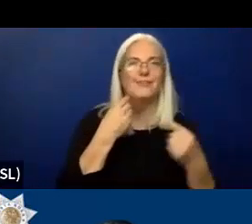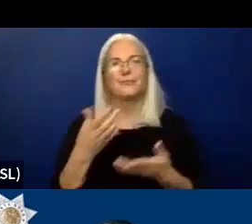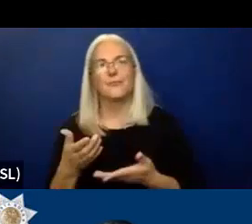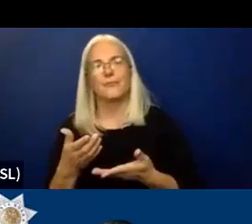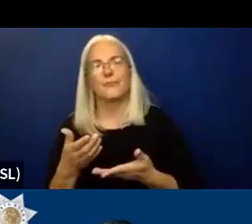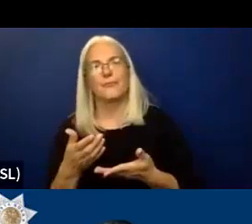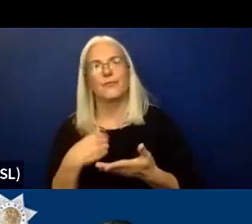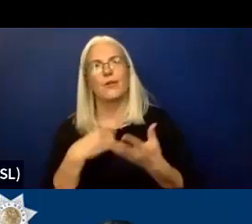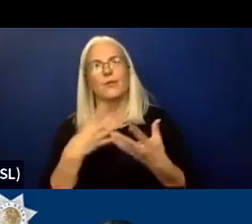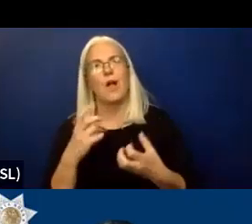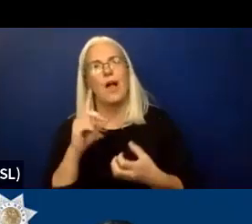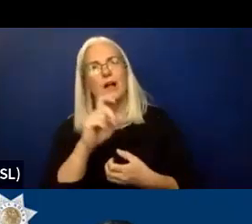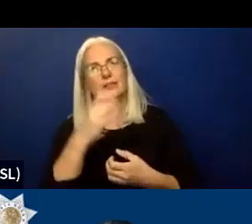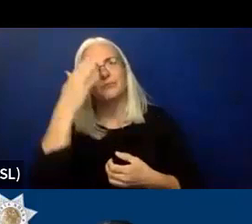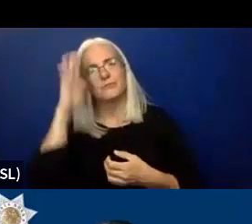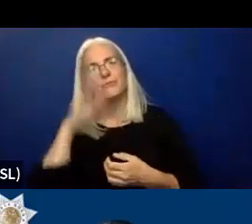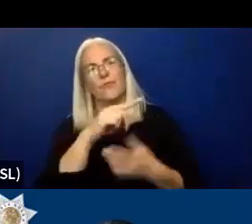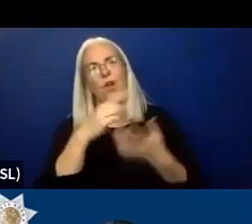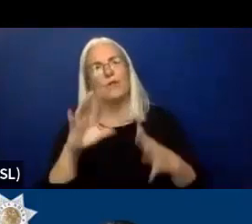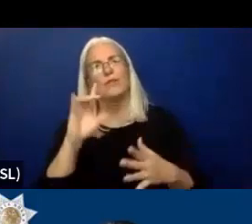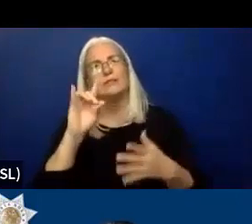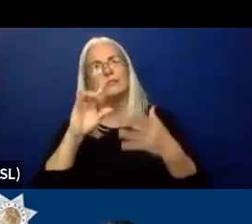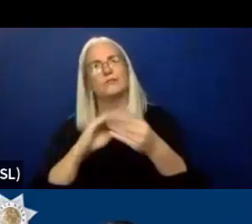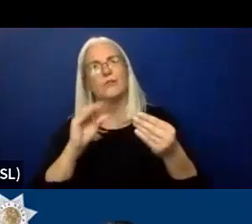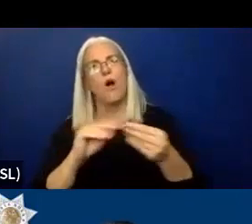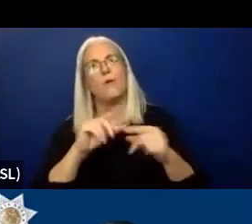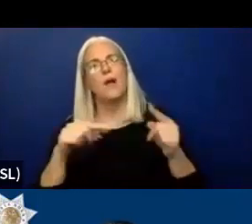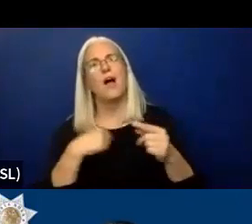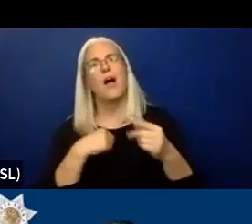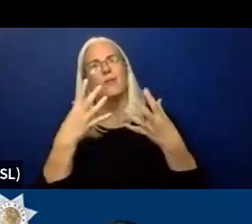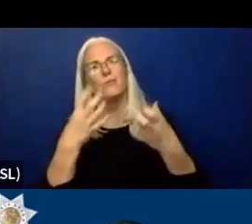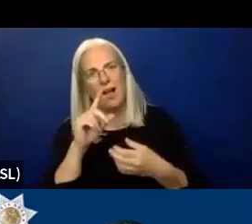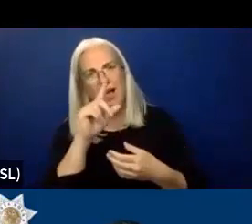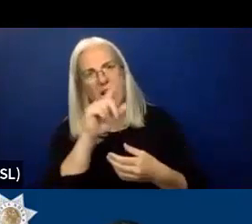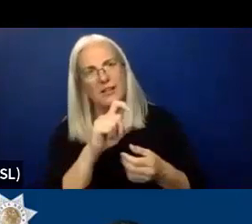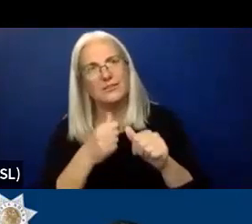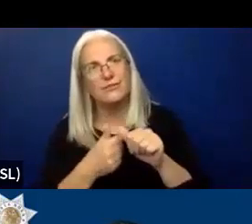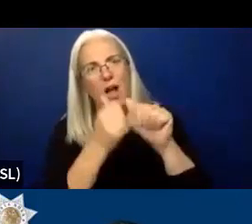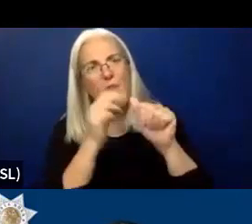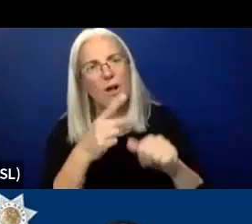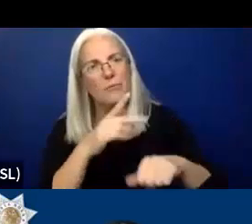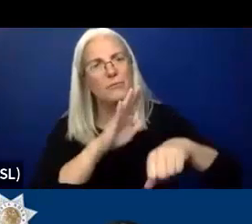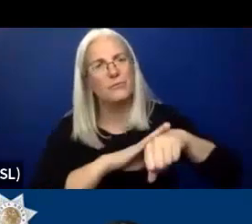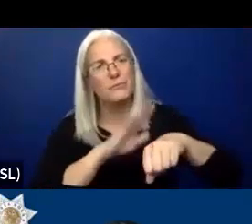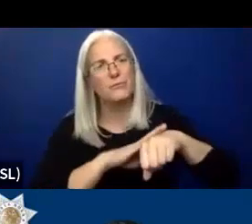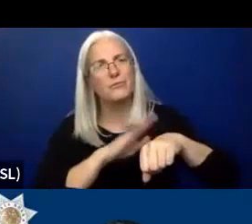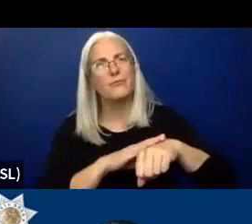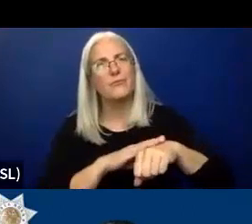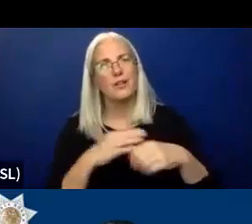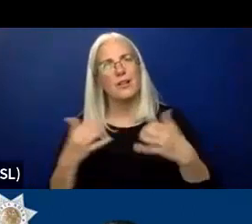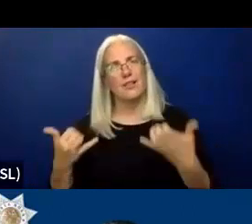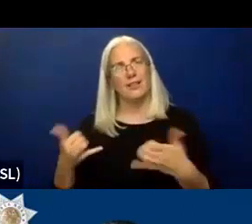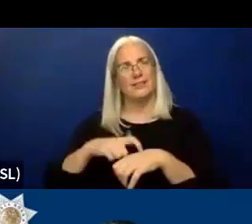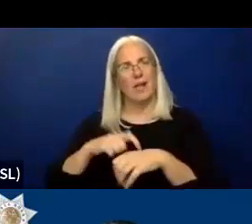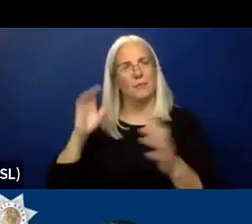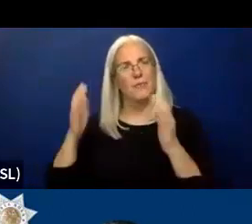spoken to this, but I just wanted to ask a follow-up about alerts and warnings this time around compared to 3 years ago